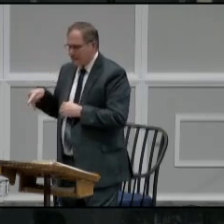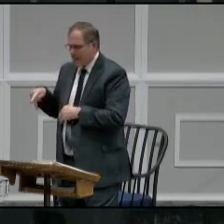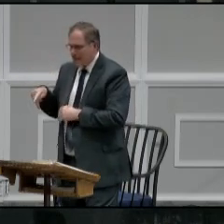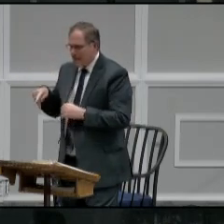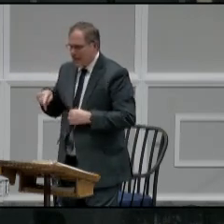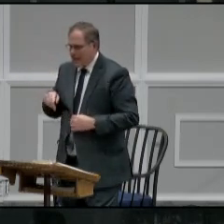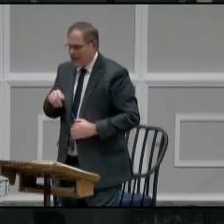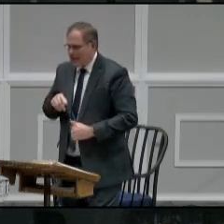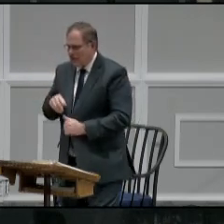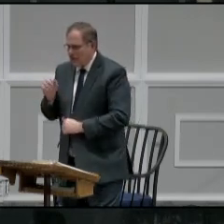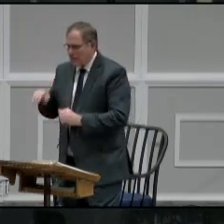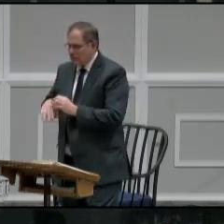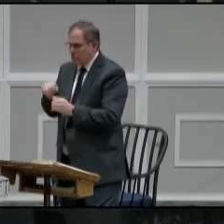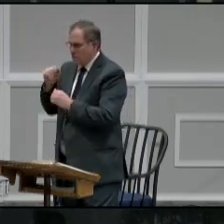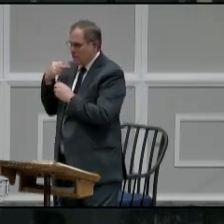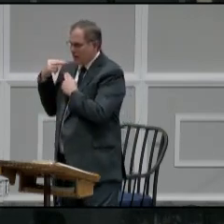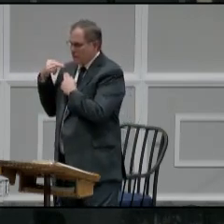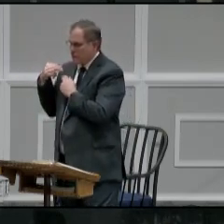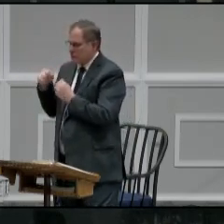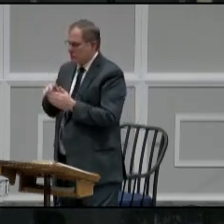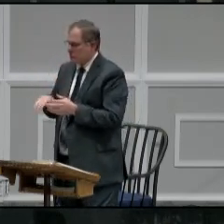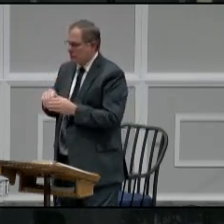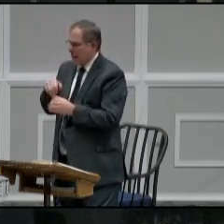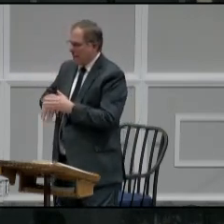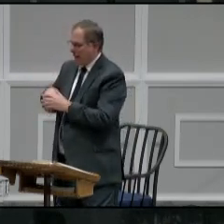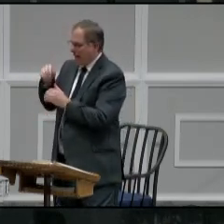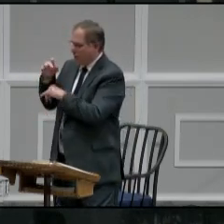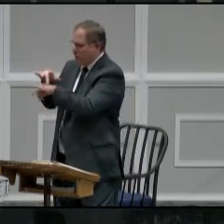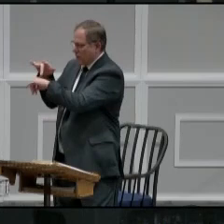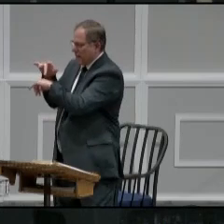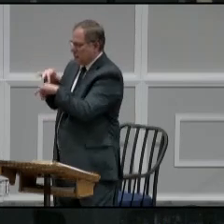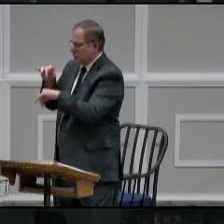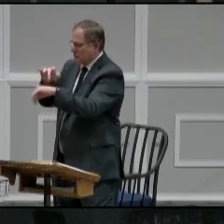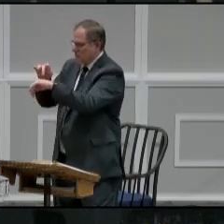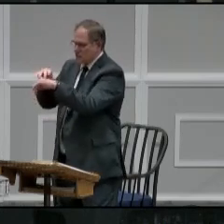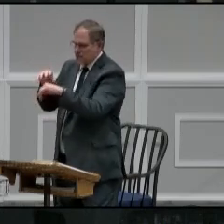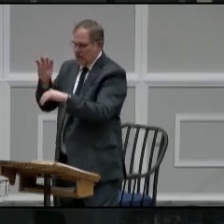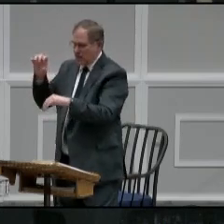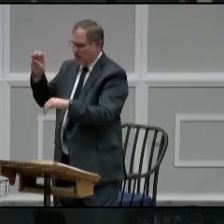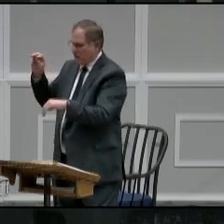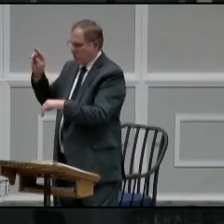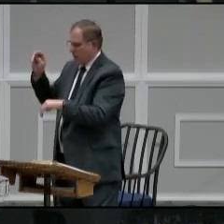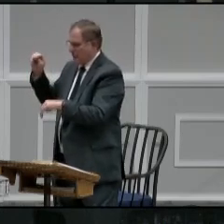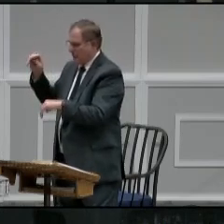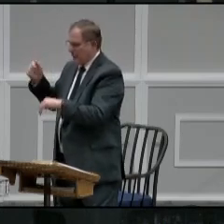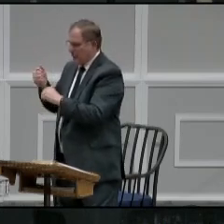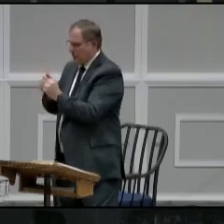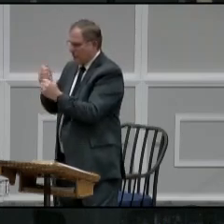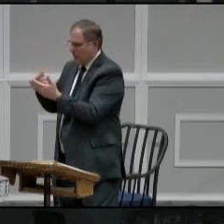evening, and try to impact our community, try to reach out to our community with the gospel of Jesus Christ.